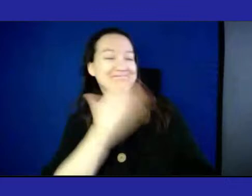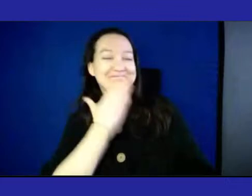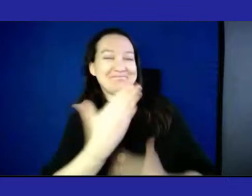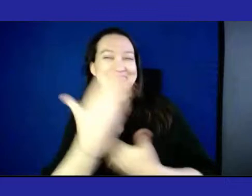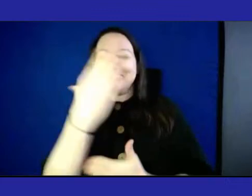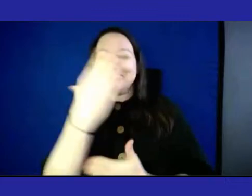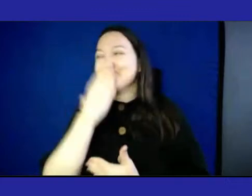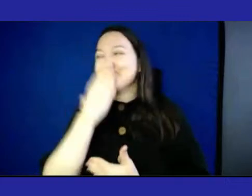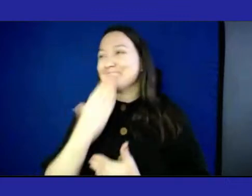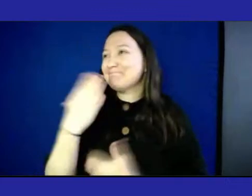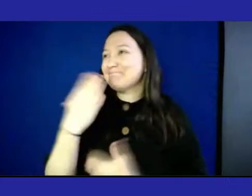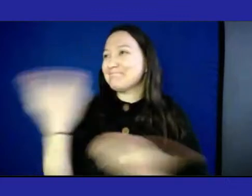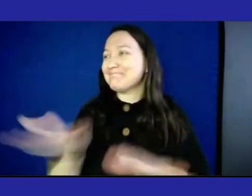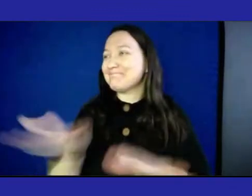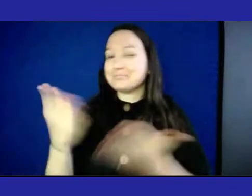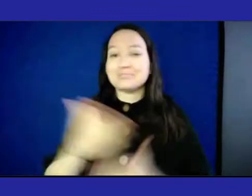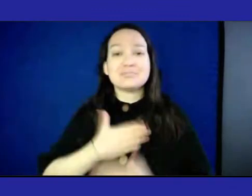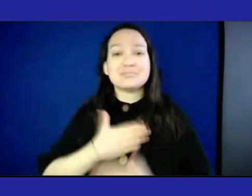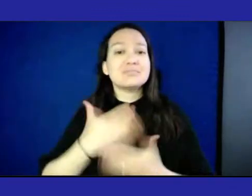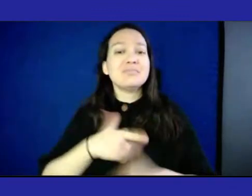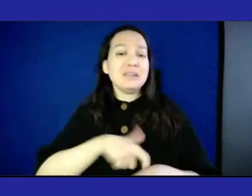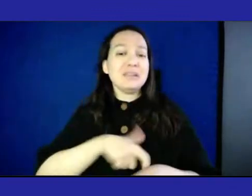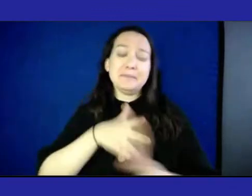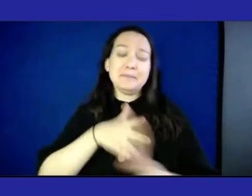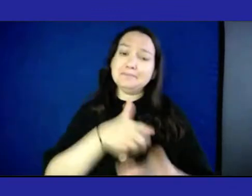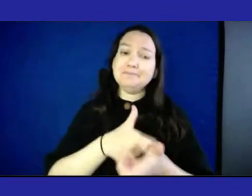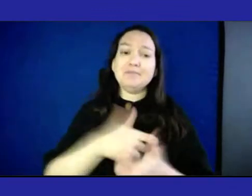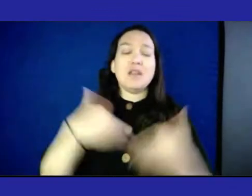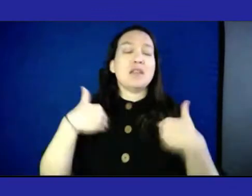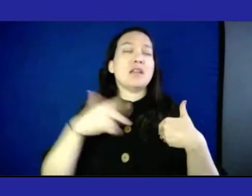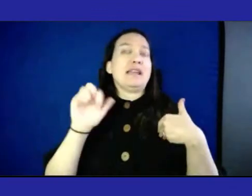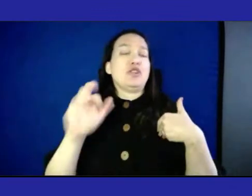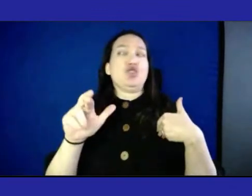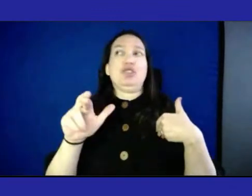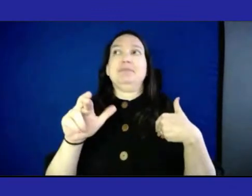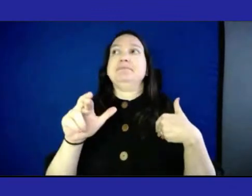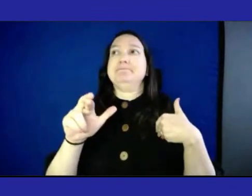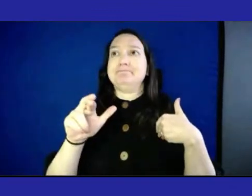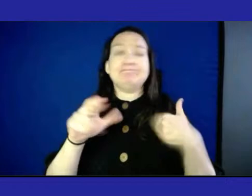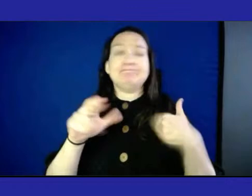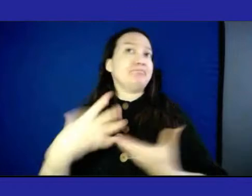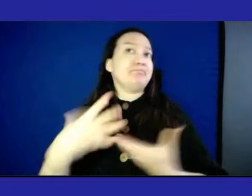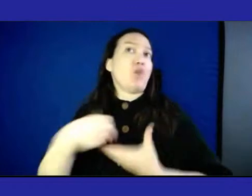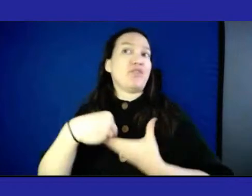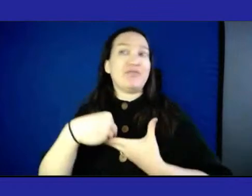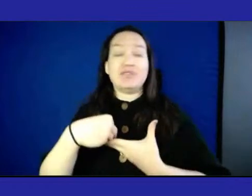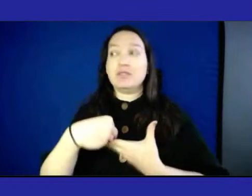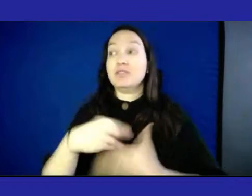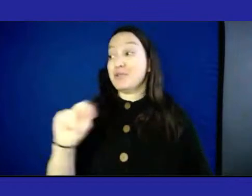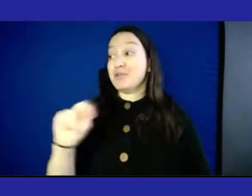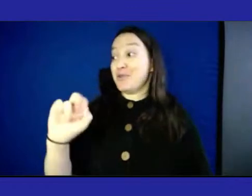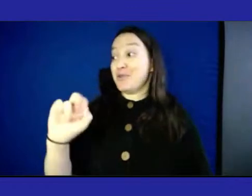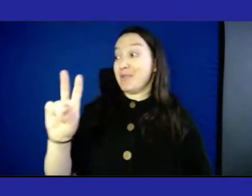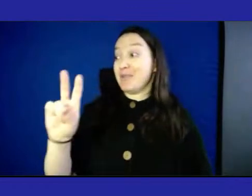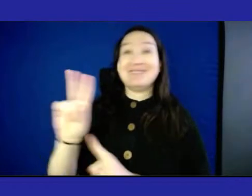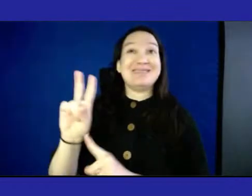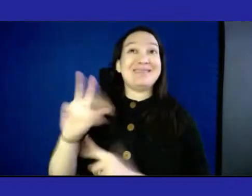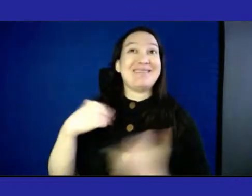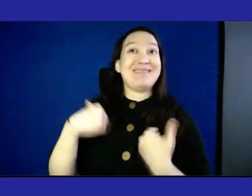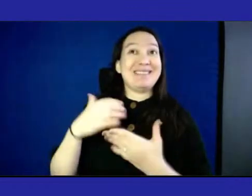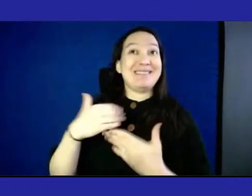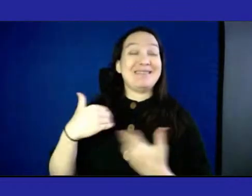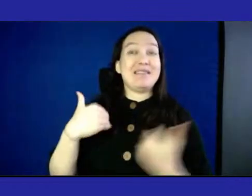be here. This is timely because lung cancer is part of, November is Lung Cancer Awareness Month.